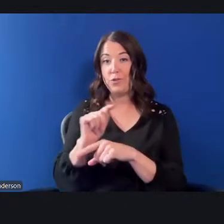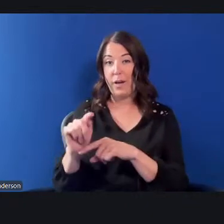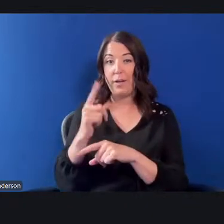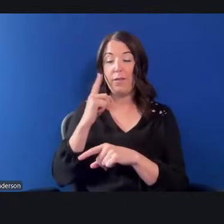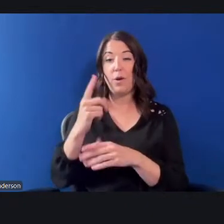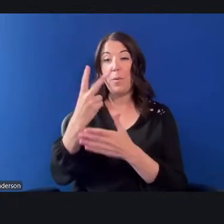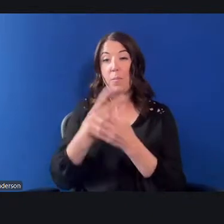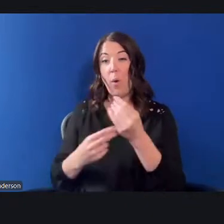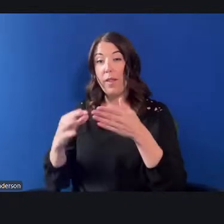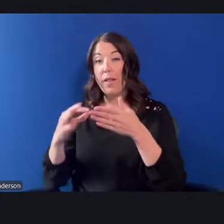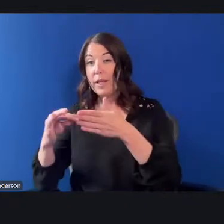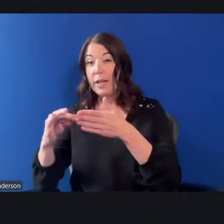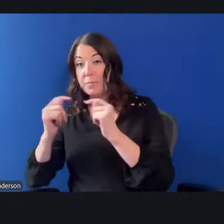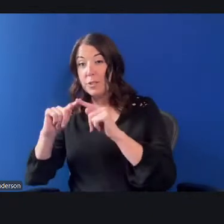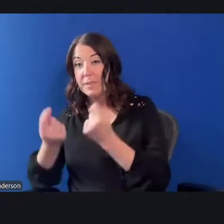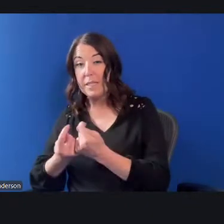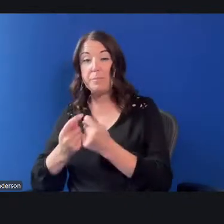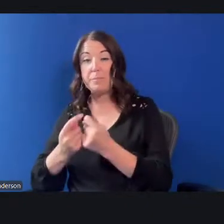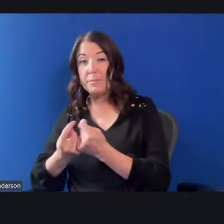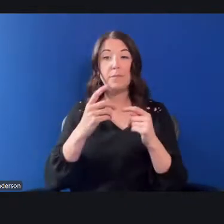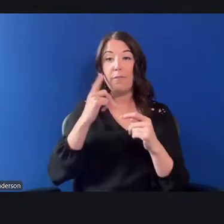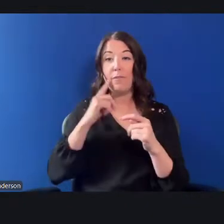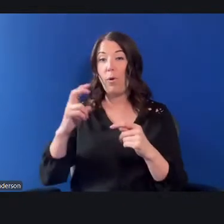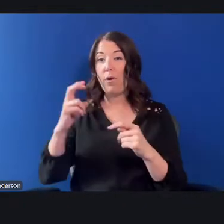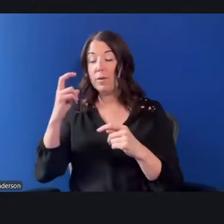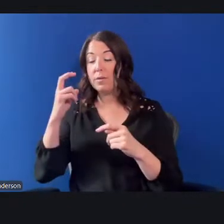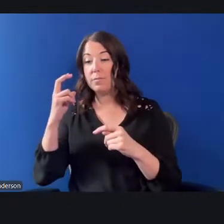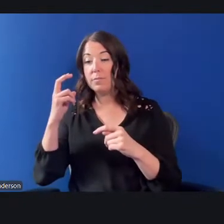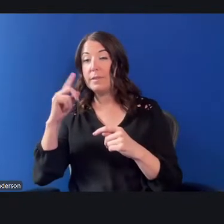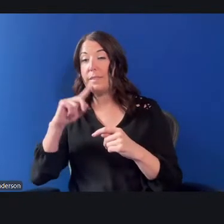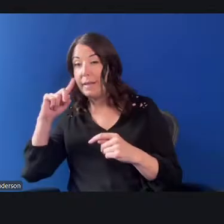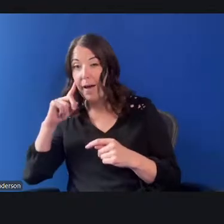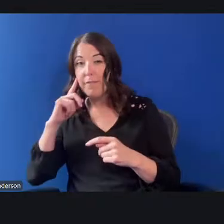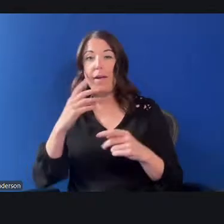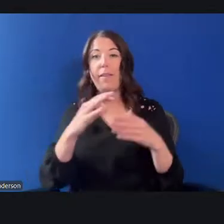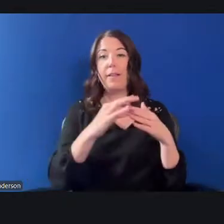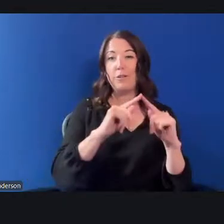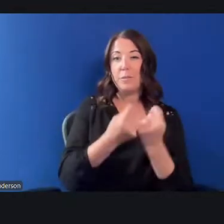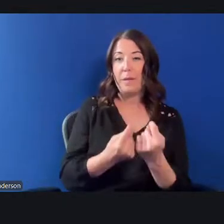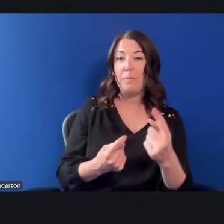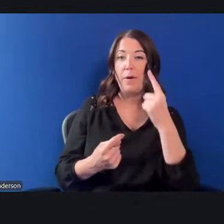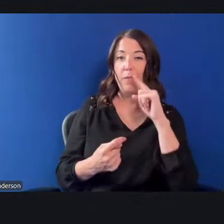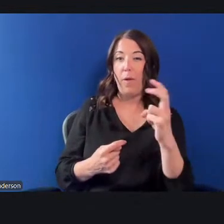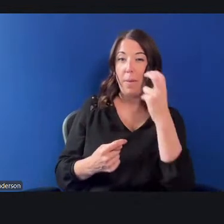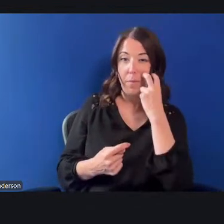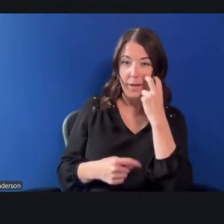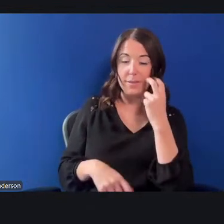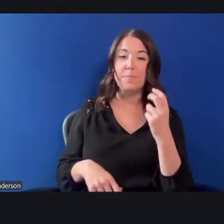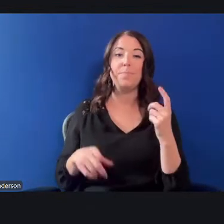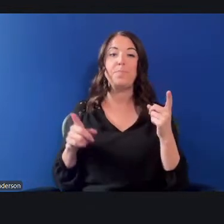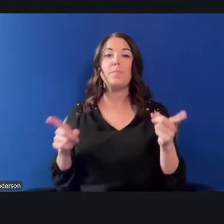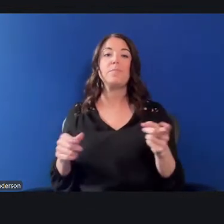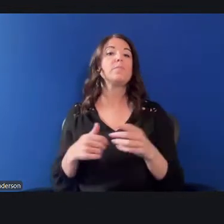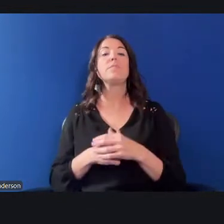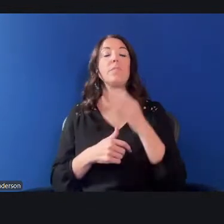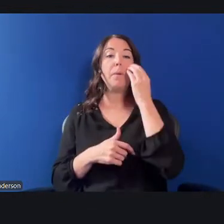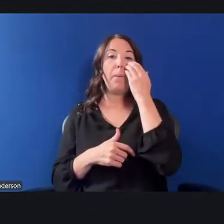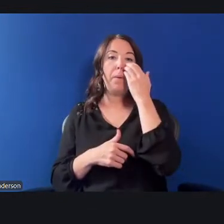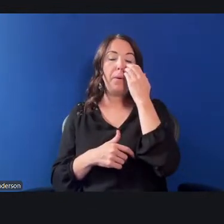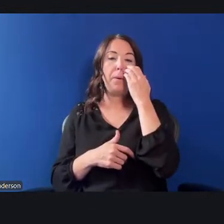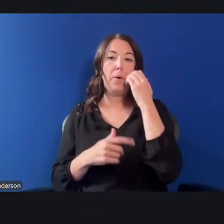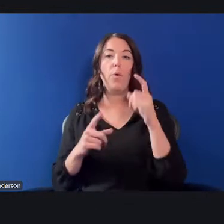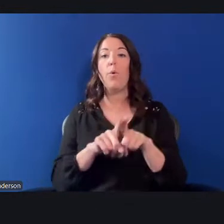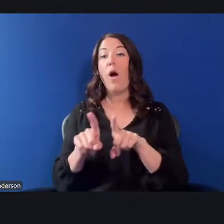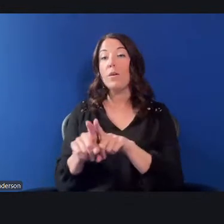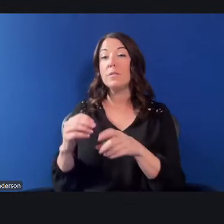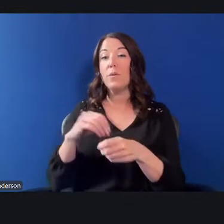leadership teams for the Schools for the Deaf and our leadership team for the Schools for the Blind. We've in the process of developing